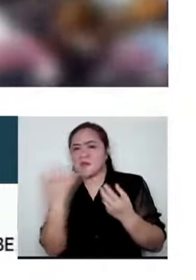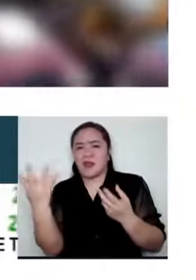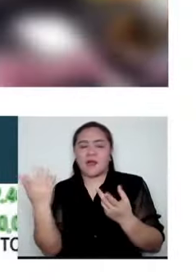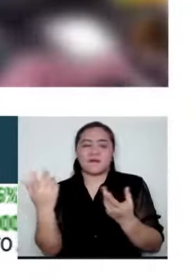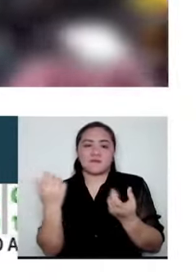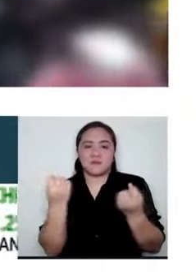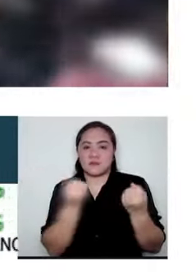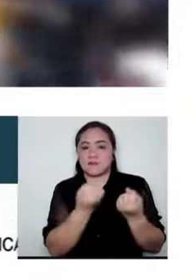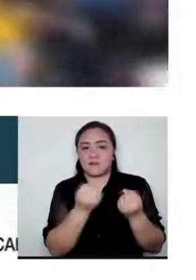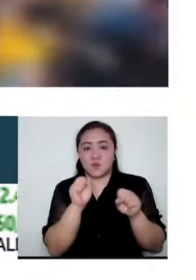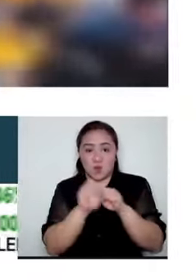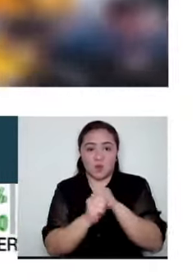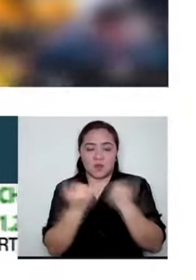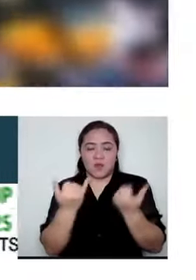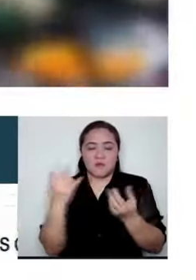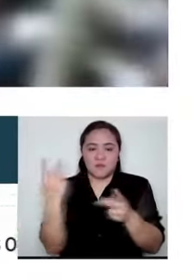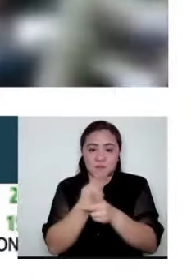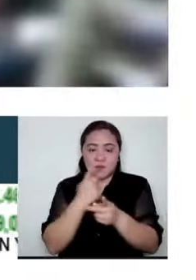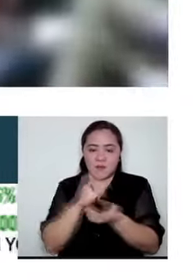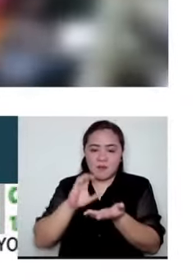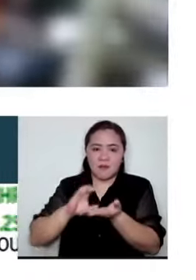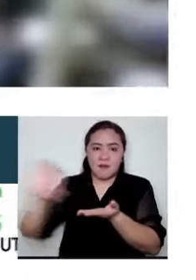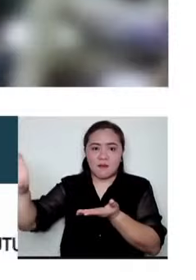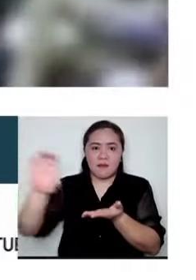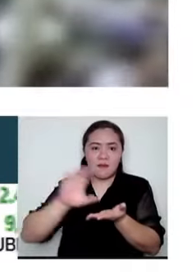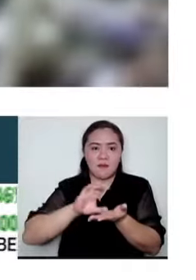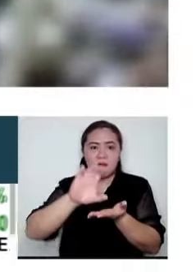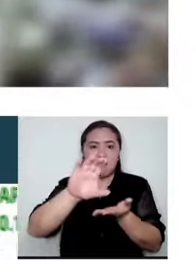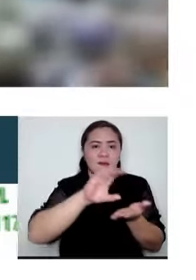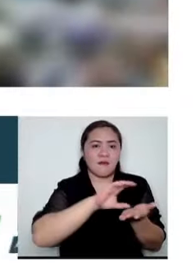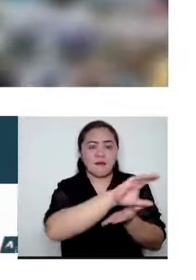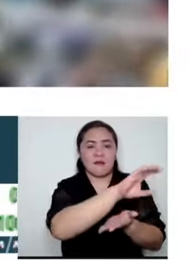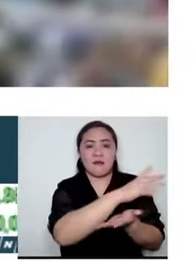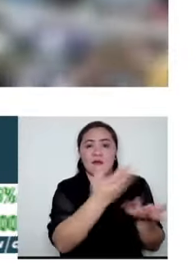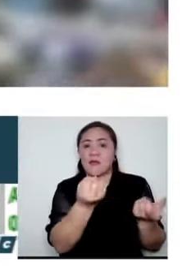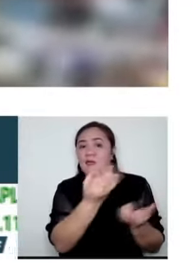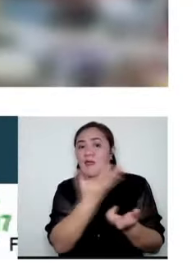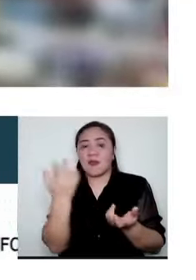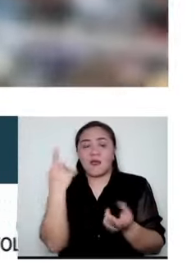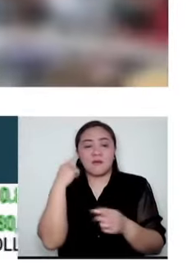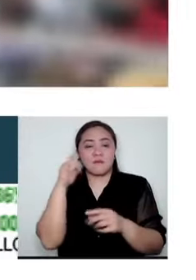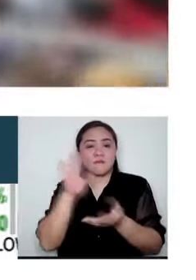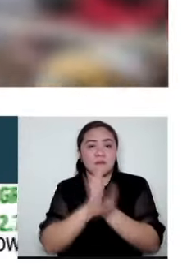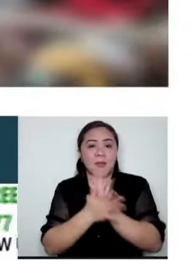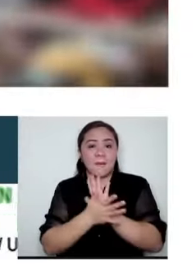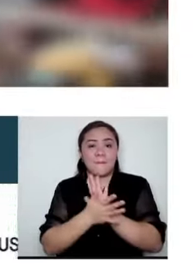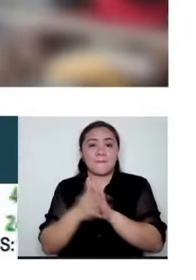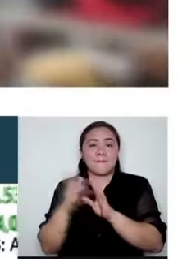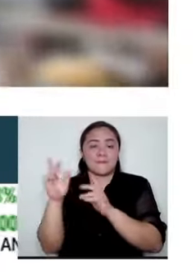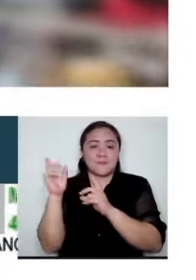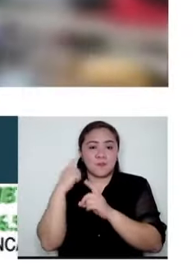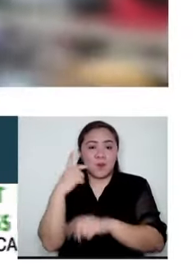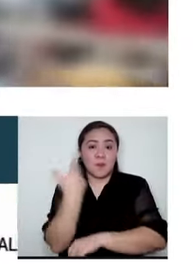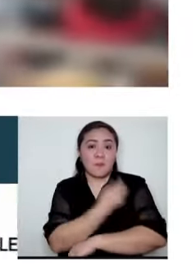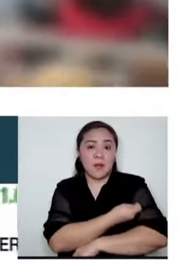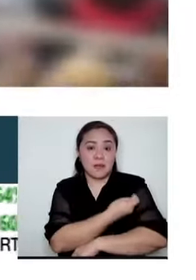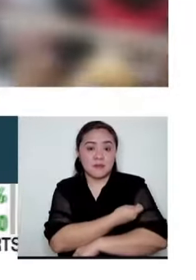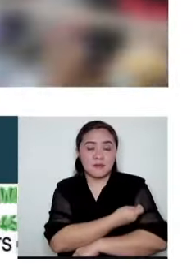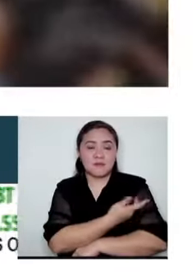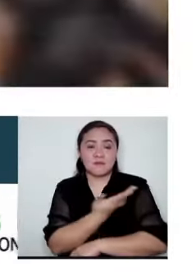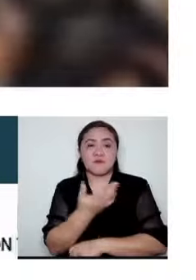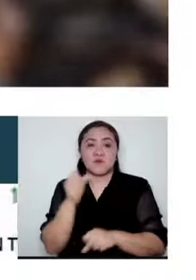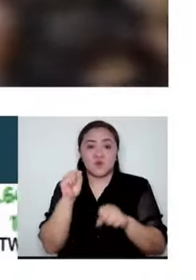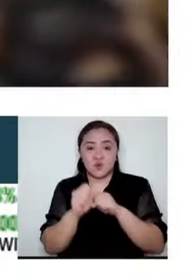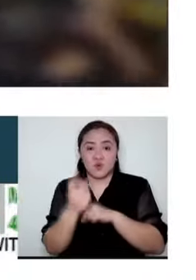distributed to the barn, to Region 8, to other areas where there is a perceived surge in Delta variants? So how many will